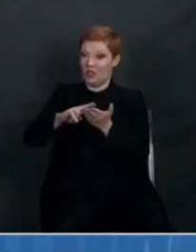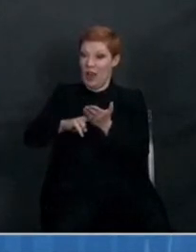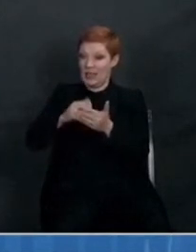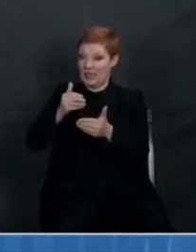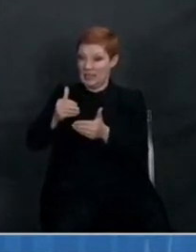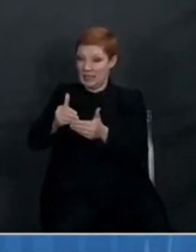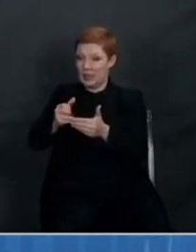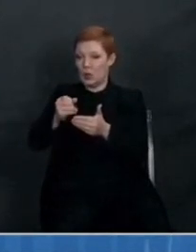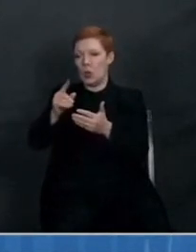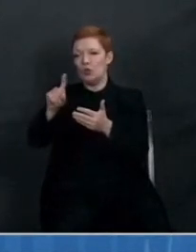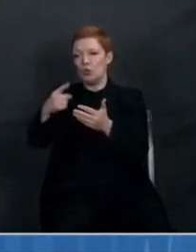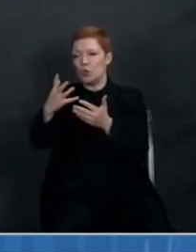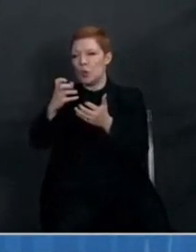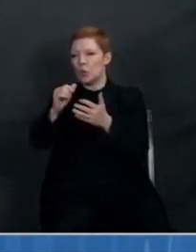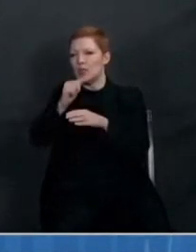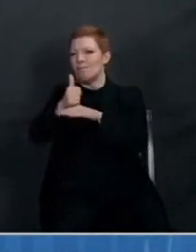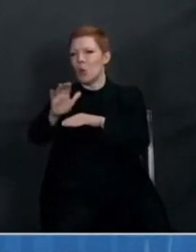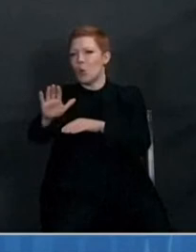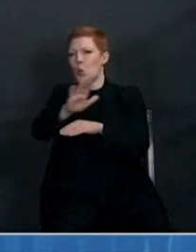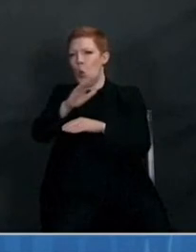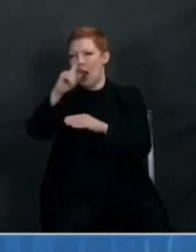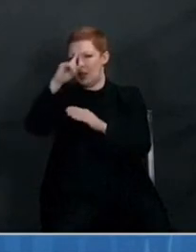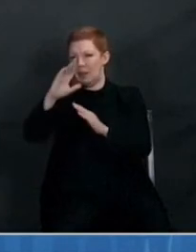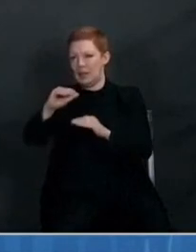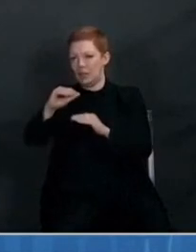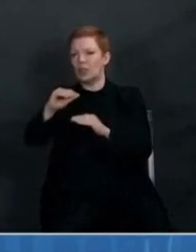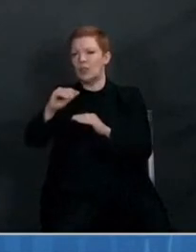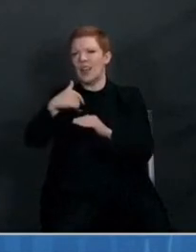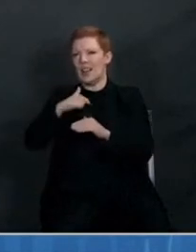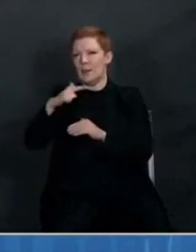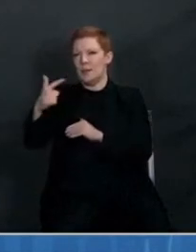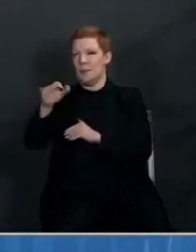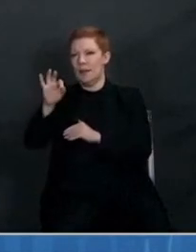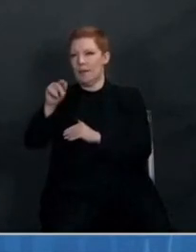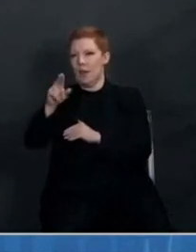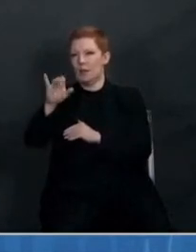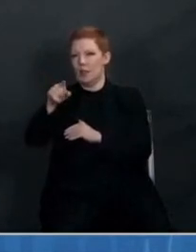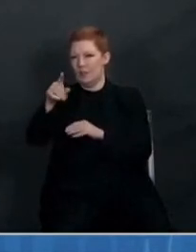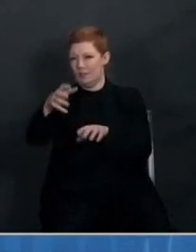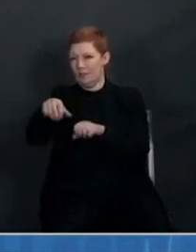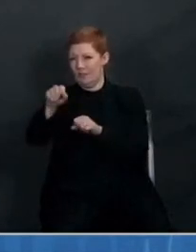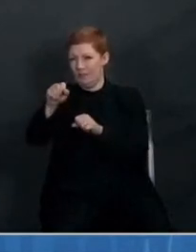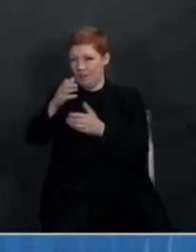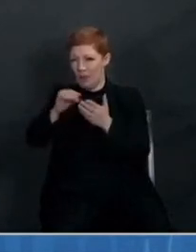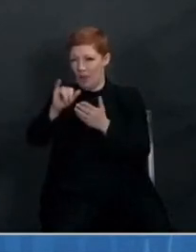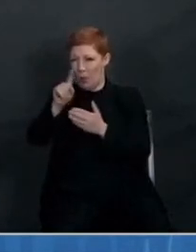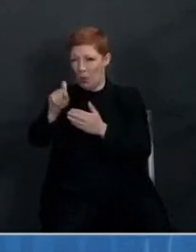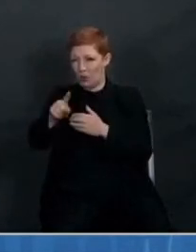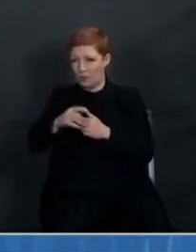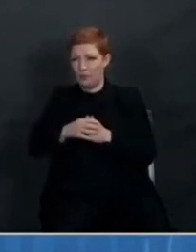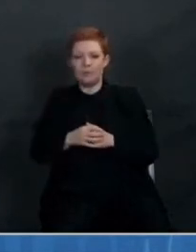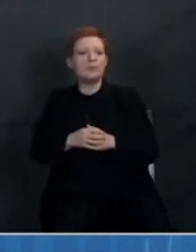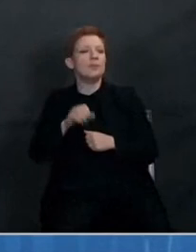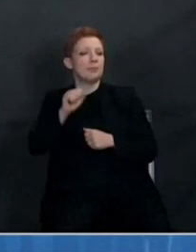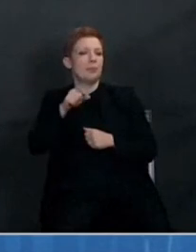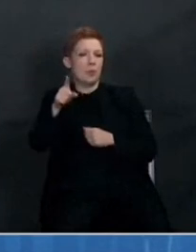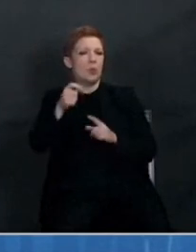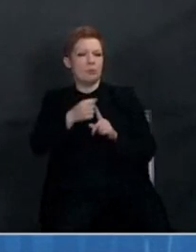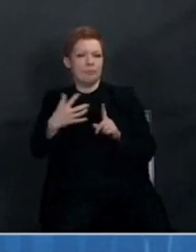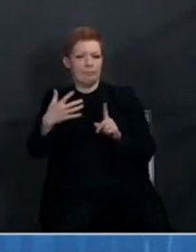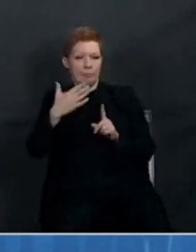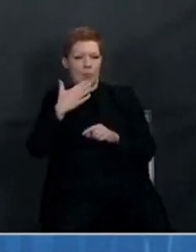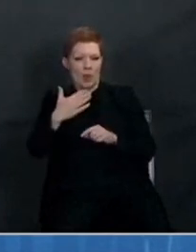set expectations. Dr. Fauci, do you want to add anything and take the other part of the question? Yes, sure. You explained it well, Andy. Let me